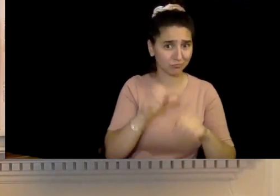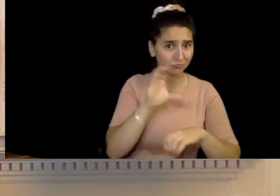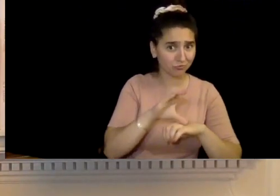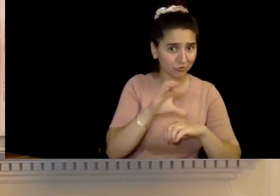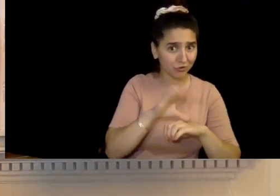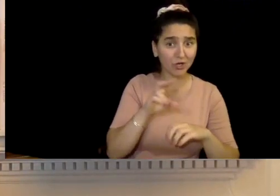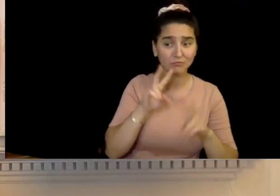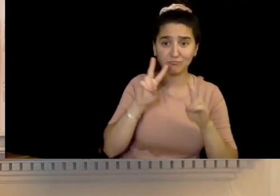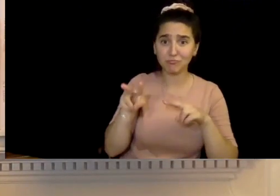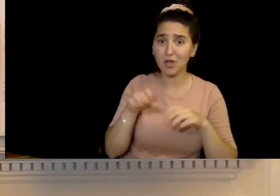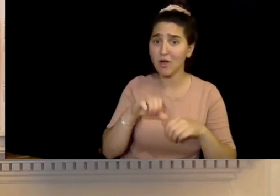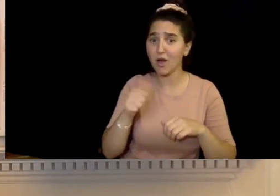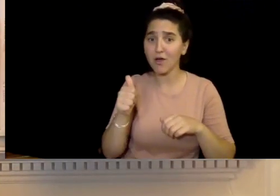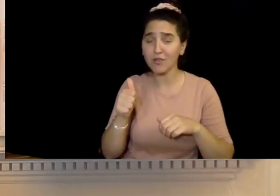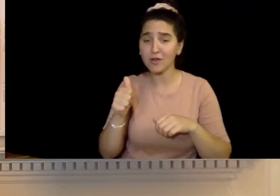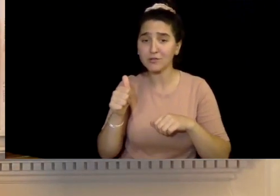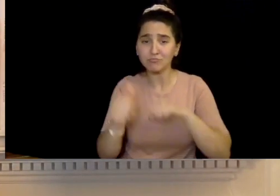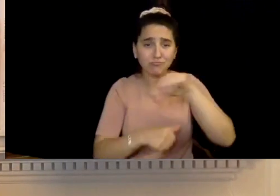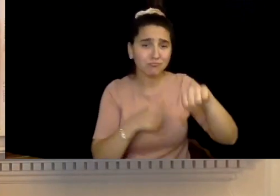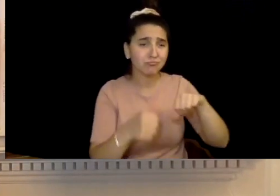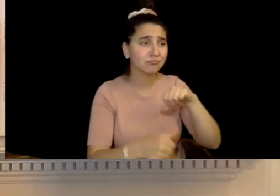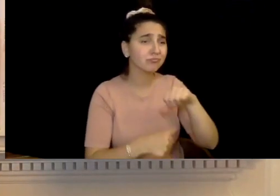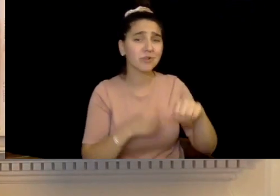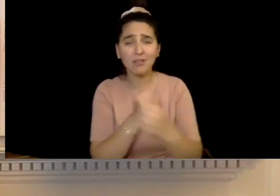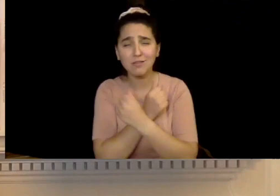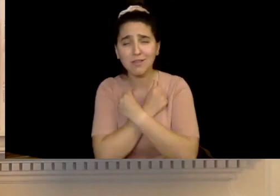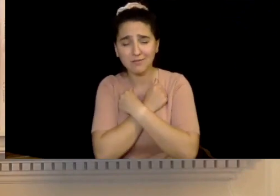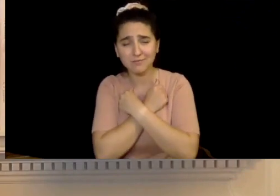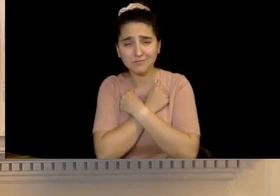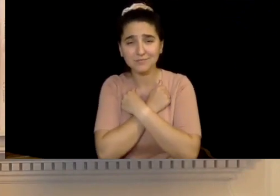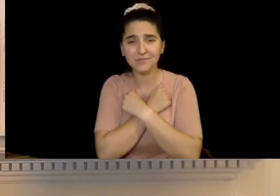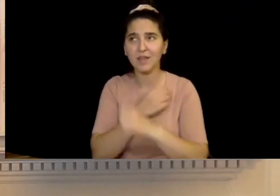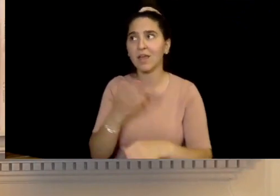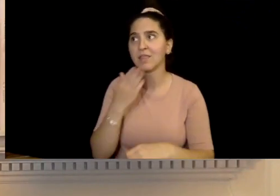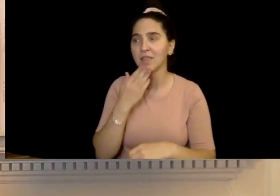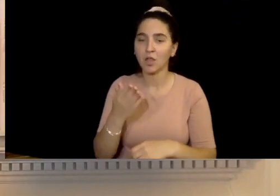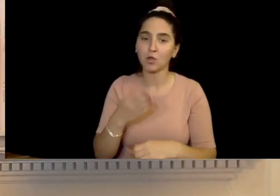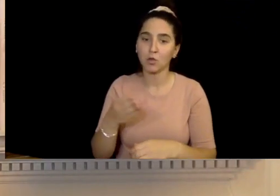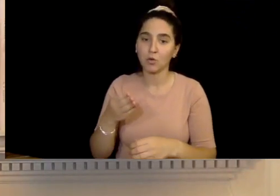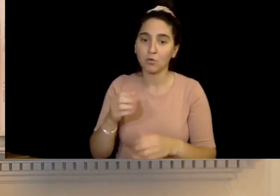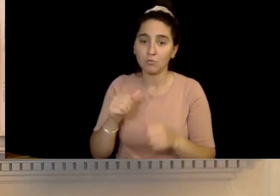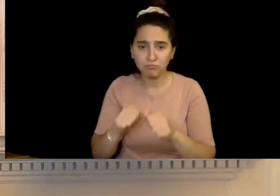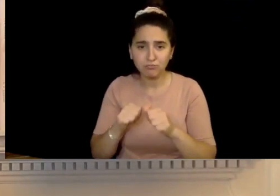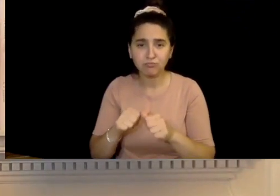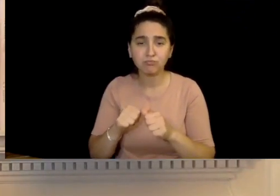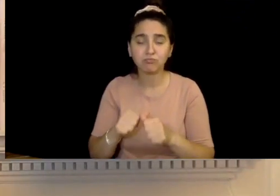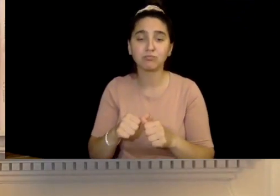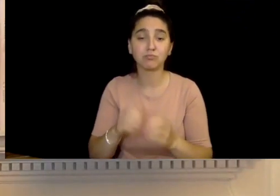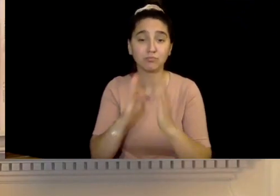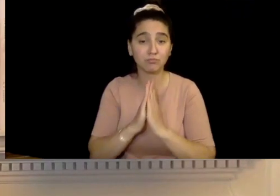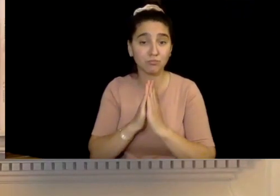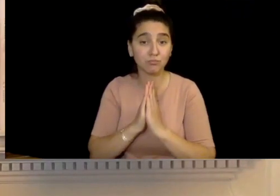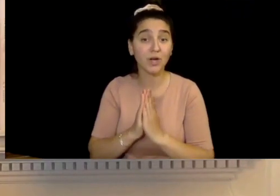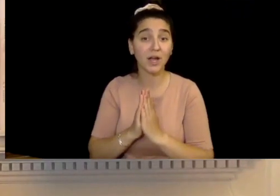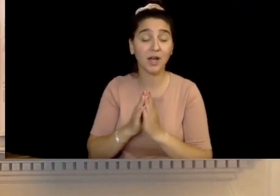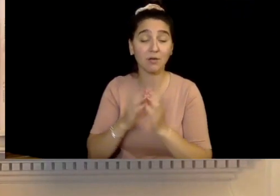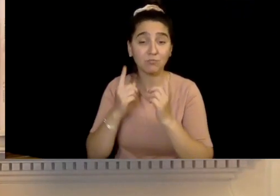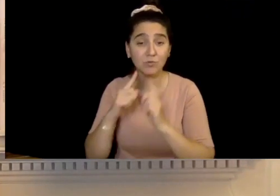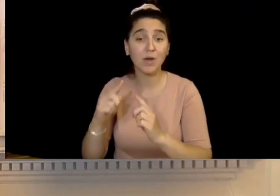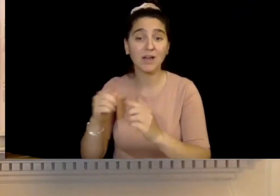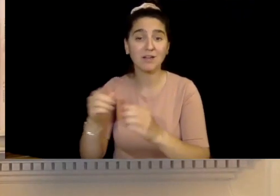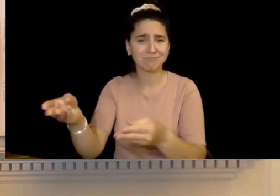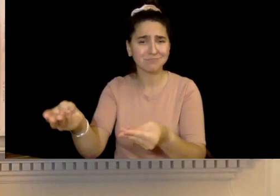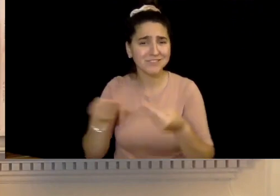church, looking out for and loving on each other. We thank you for continuing to send your prayer requests by phone and message to the